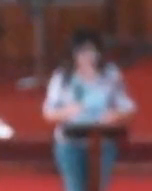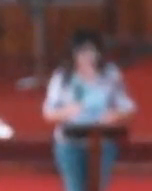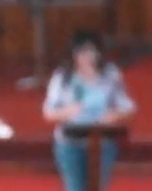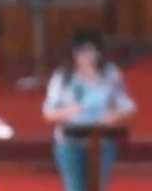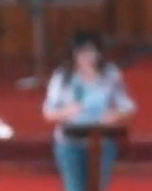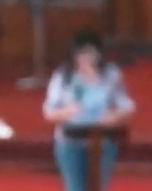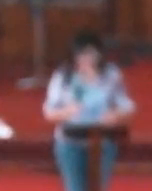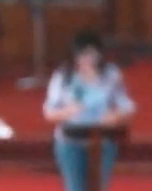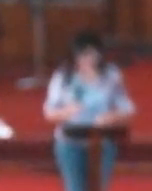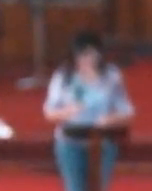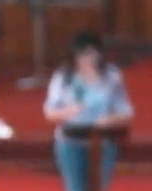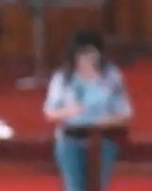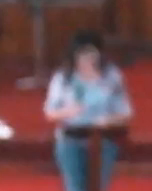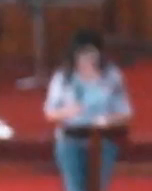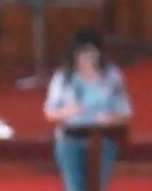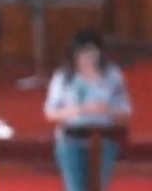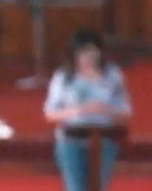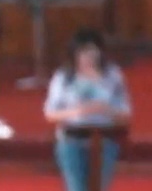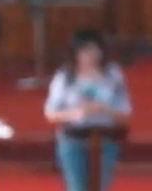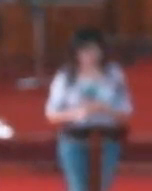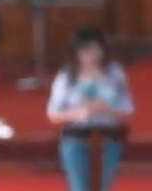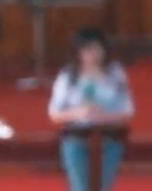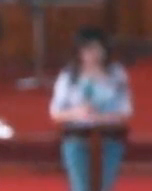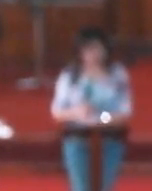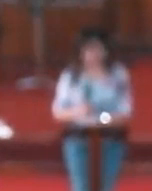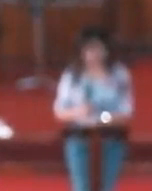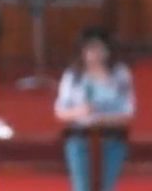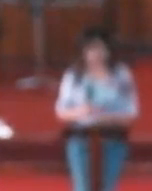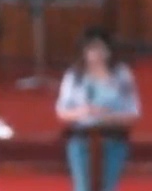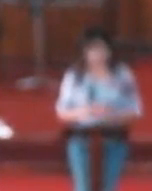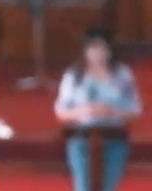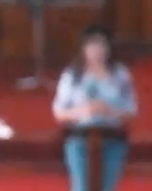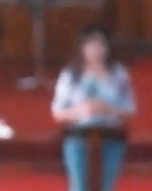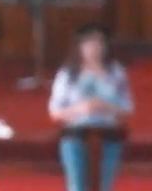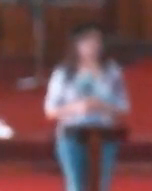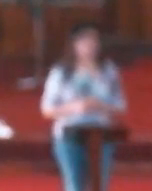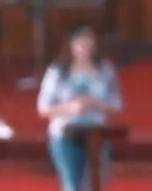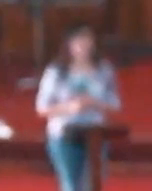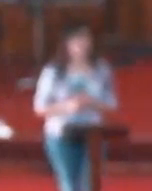Ahora que estábamos orando antes del servicio,